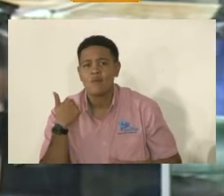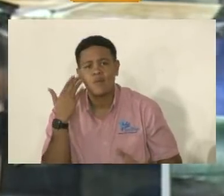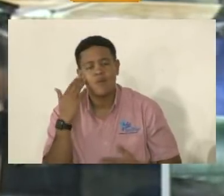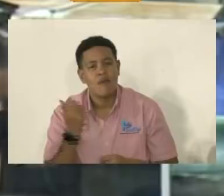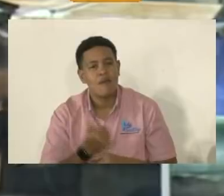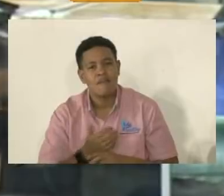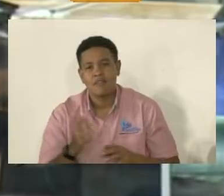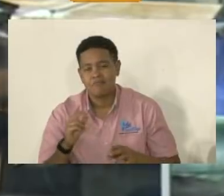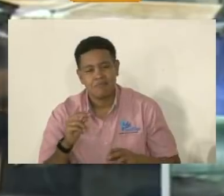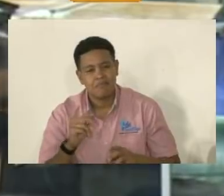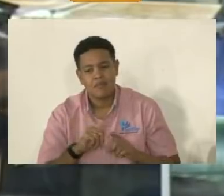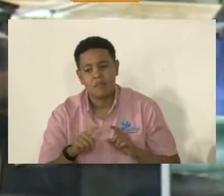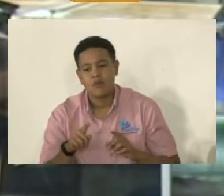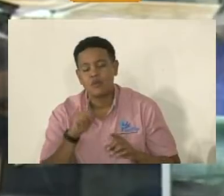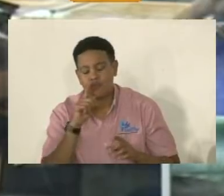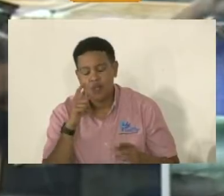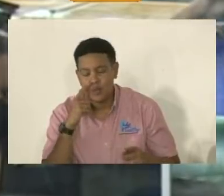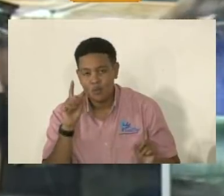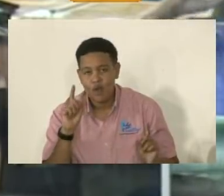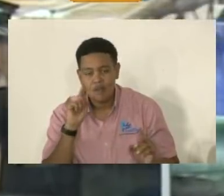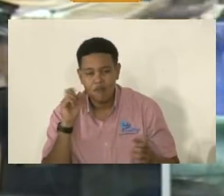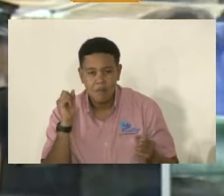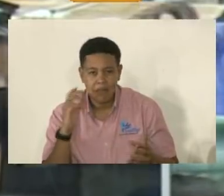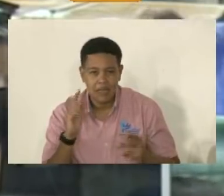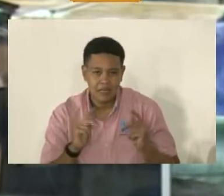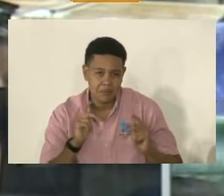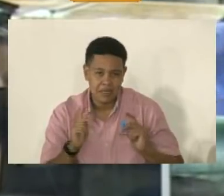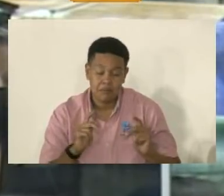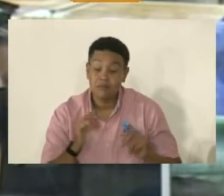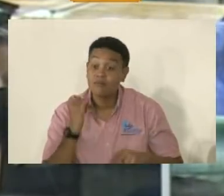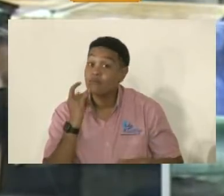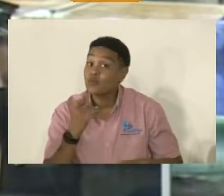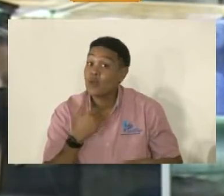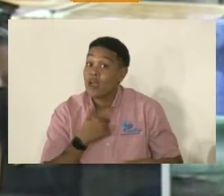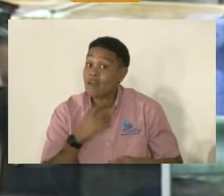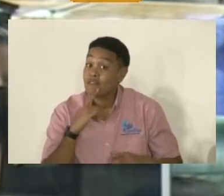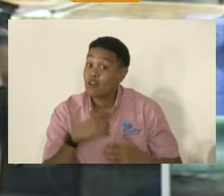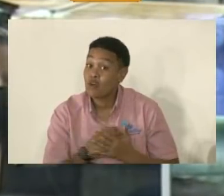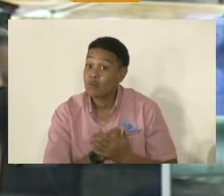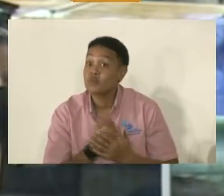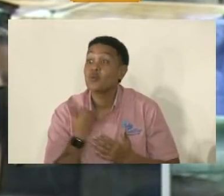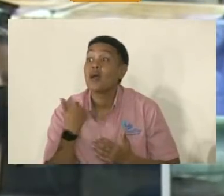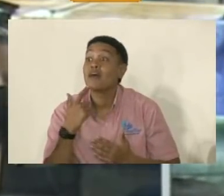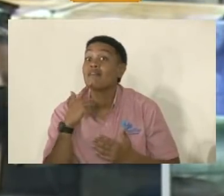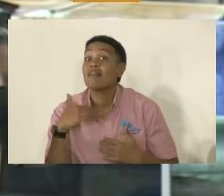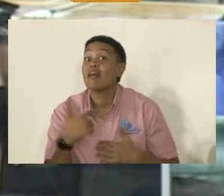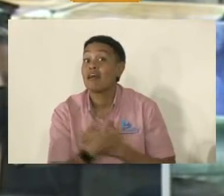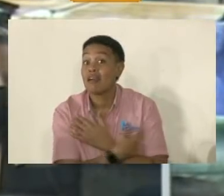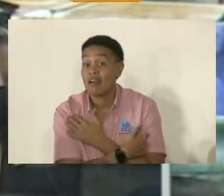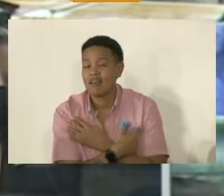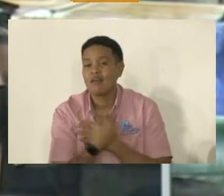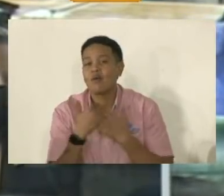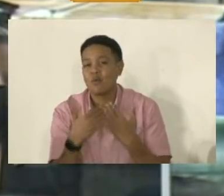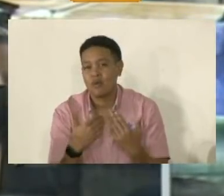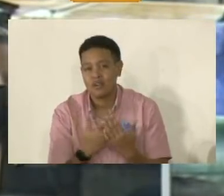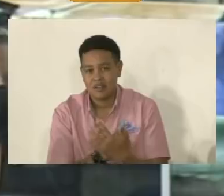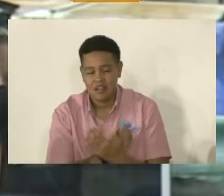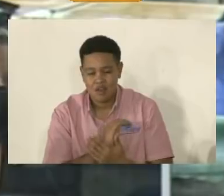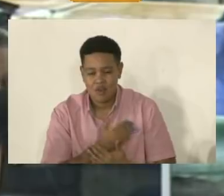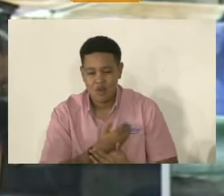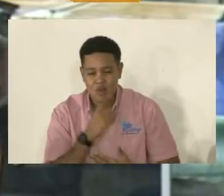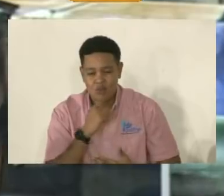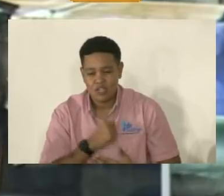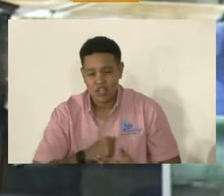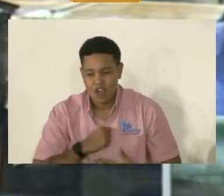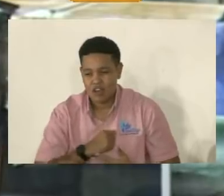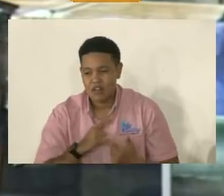but that it works for many people. So if you have the chance and you haven't yet taken it, take it, and our condolences